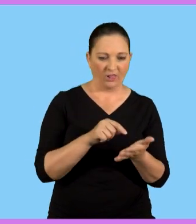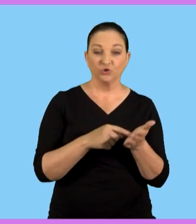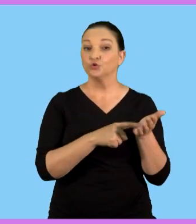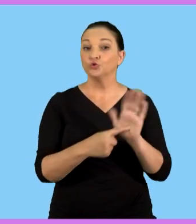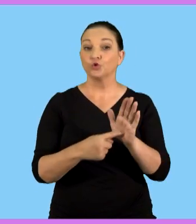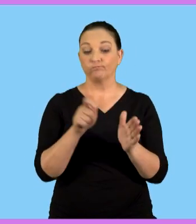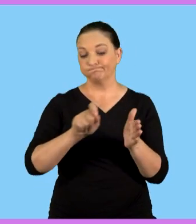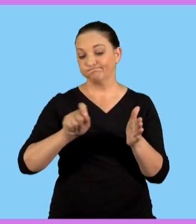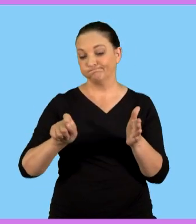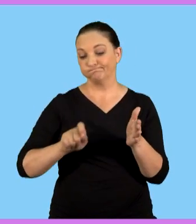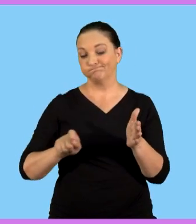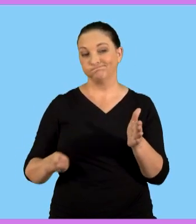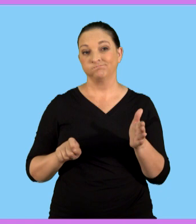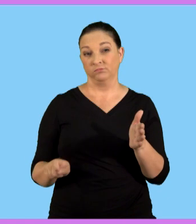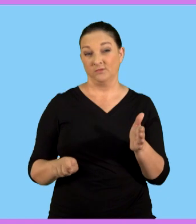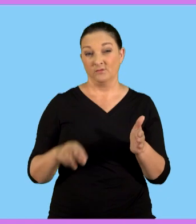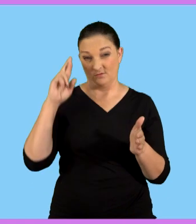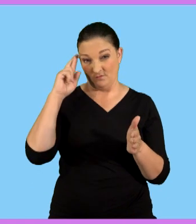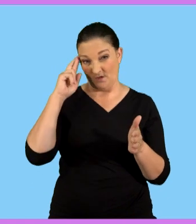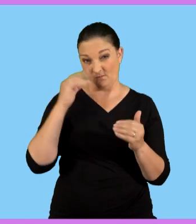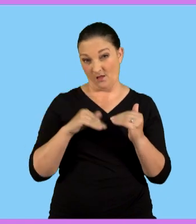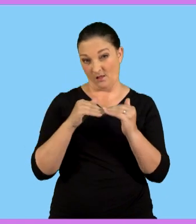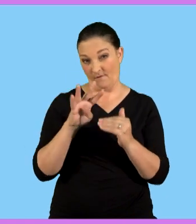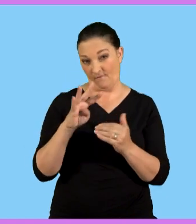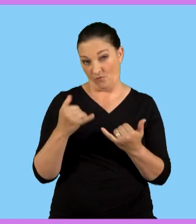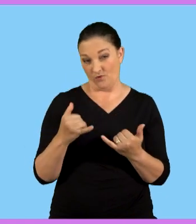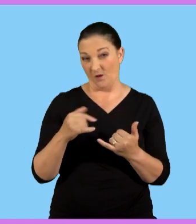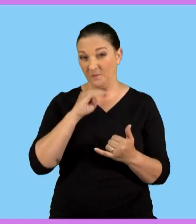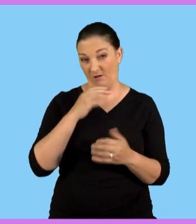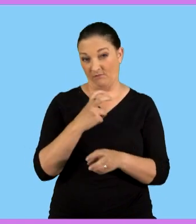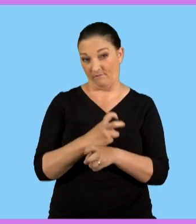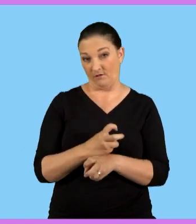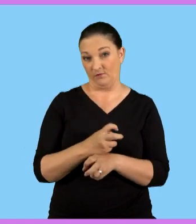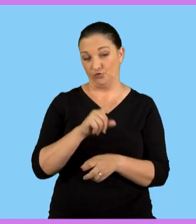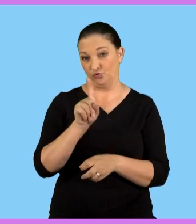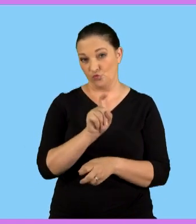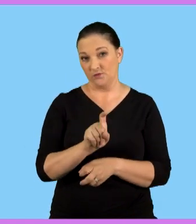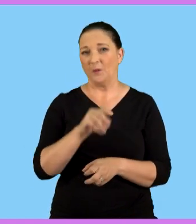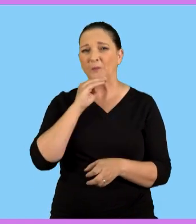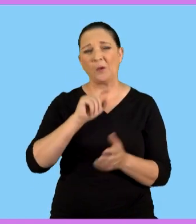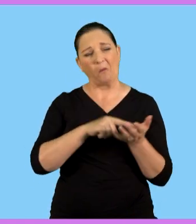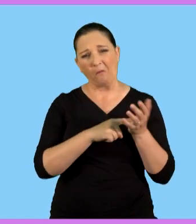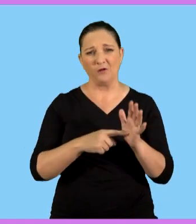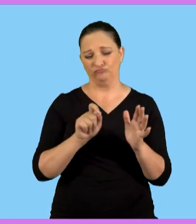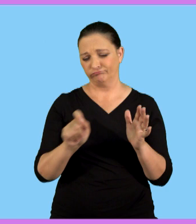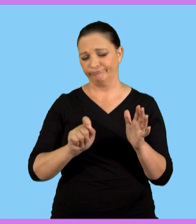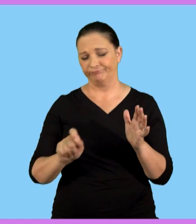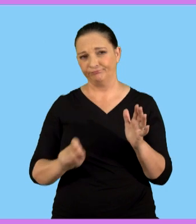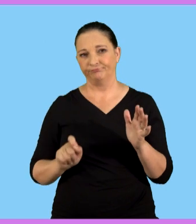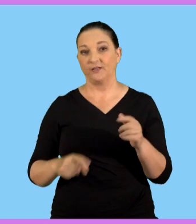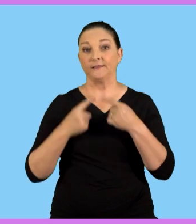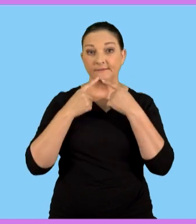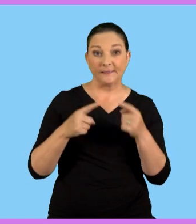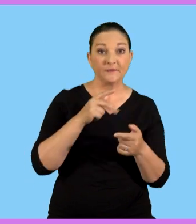all calculations. And please note, this is the type of questions you will see. Now, level 4 question. Verify, showing all